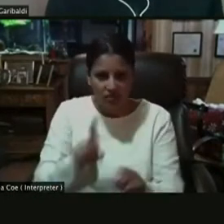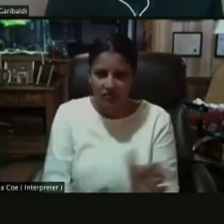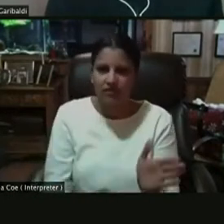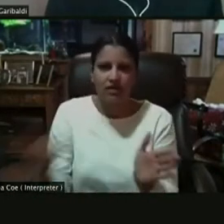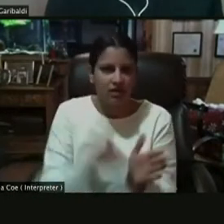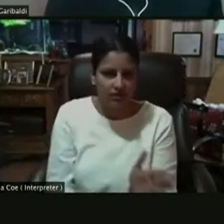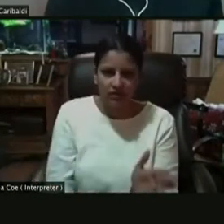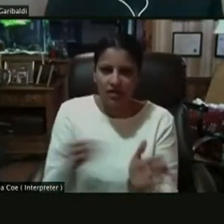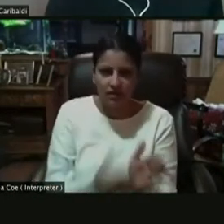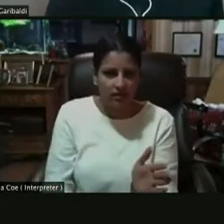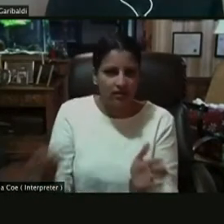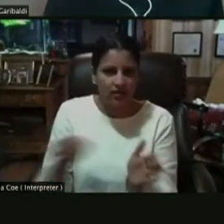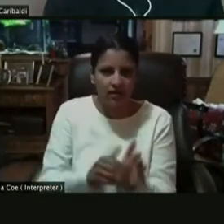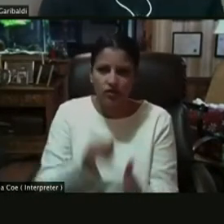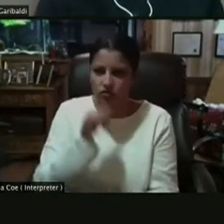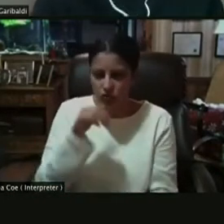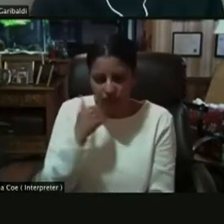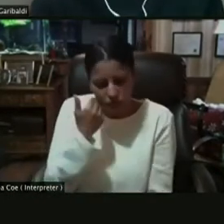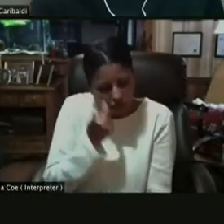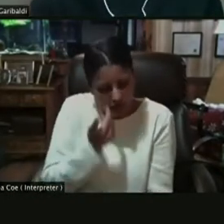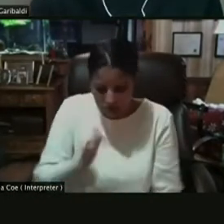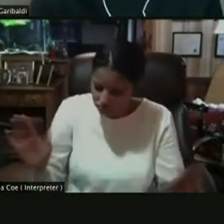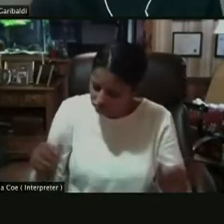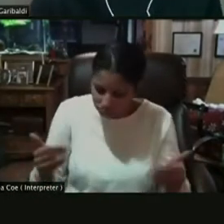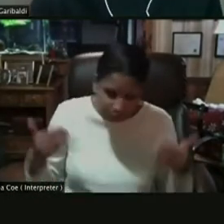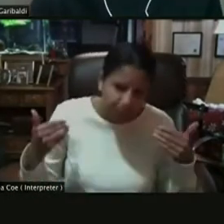and take advantage of it in your youthfulness.